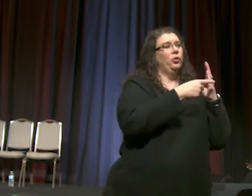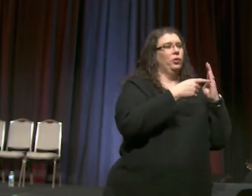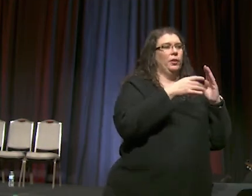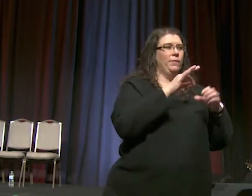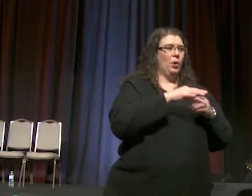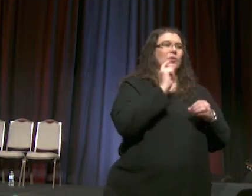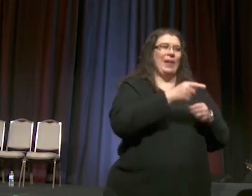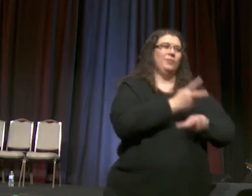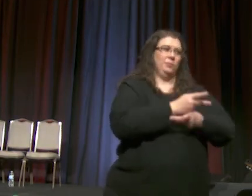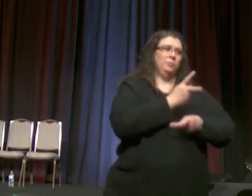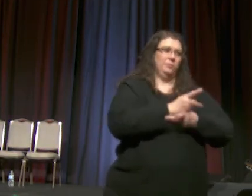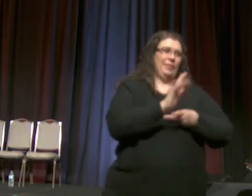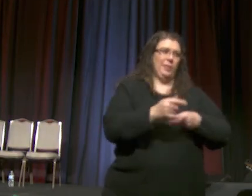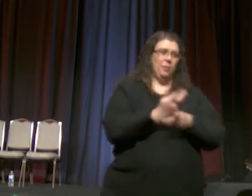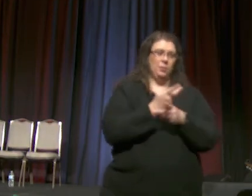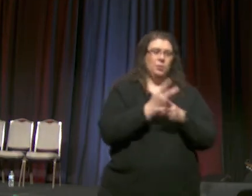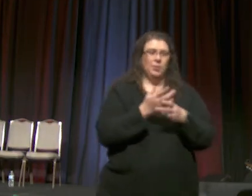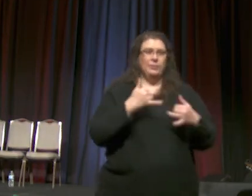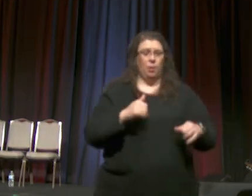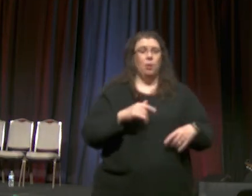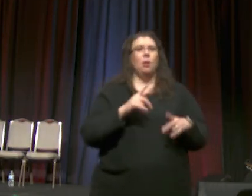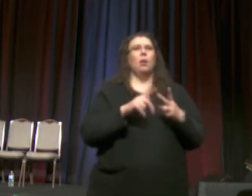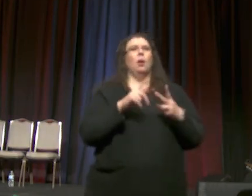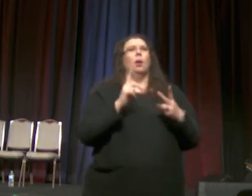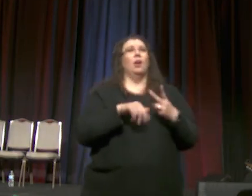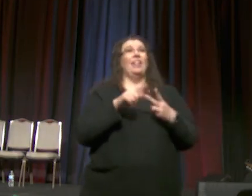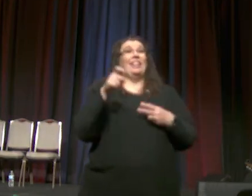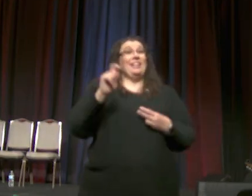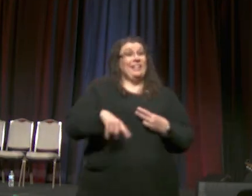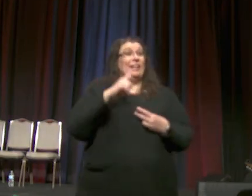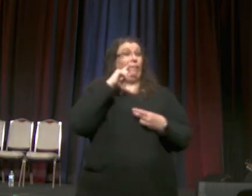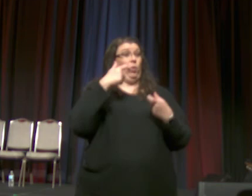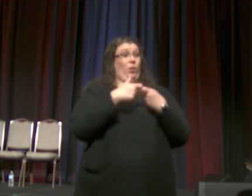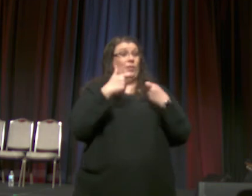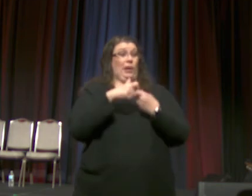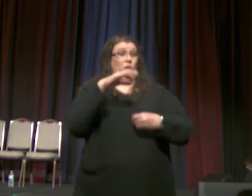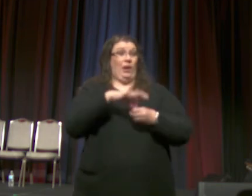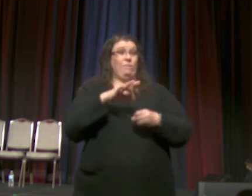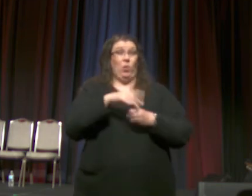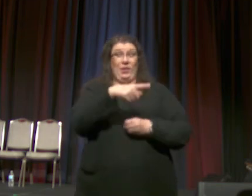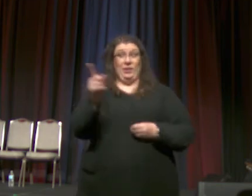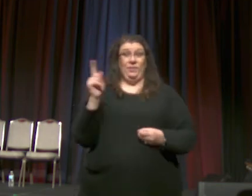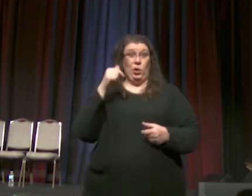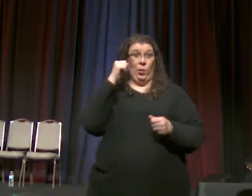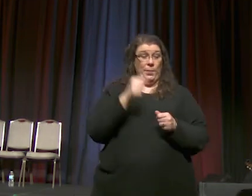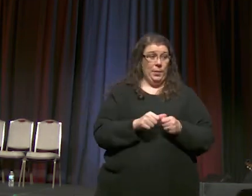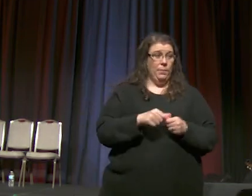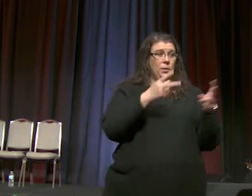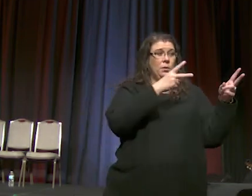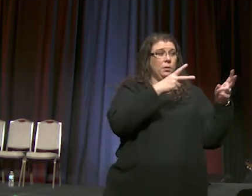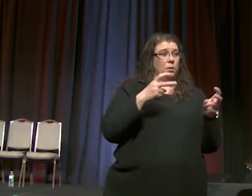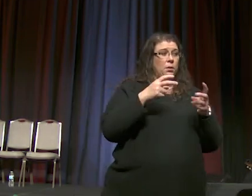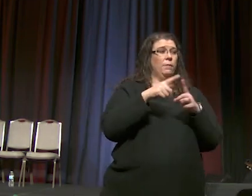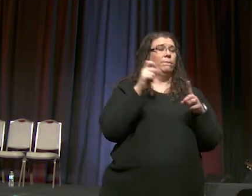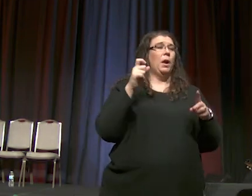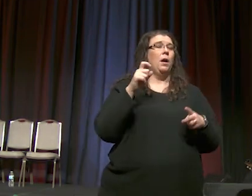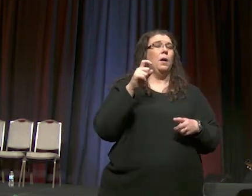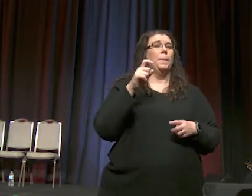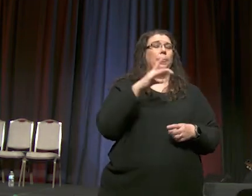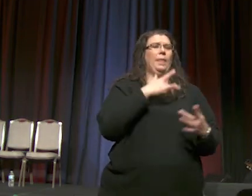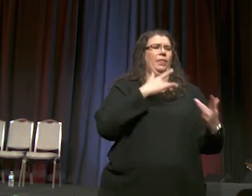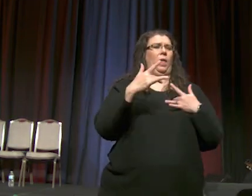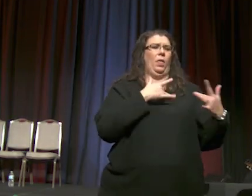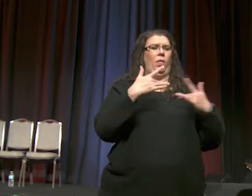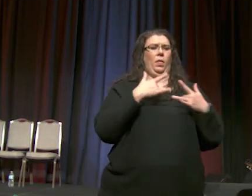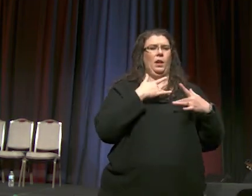portion of it. The need for electronic voting, if any of you remember, came from the